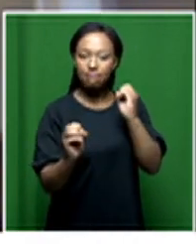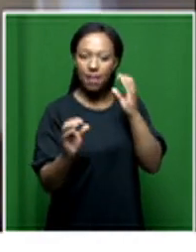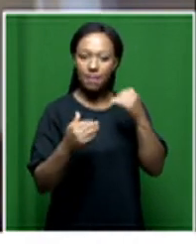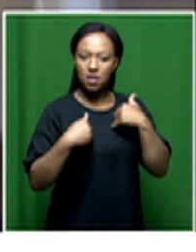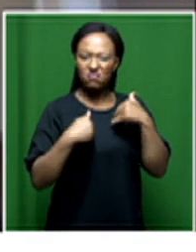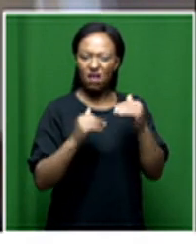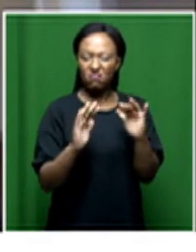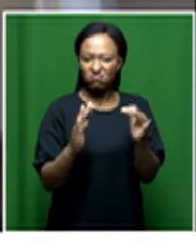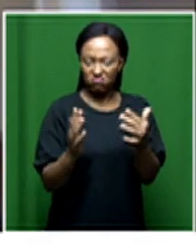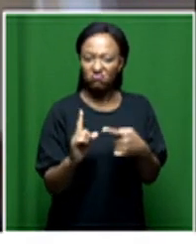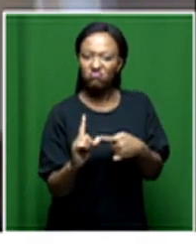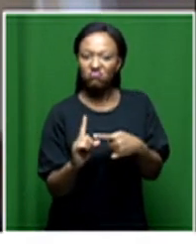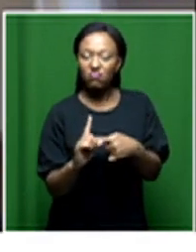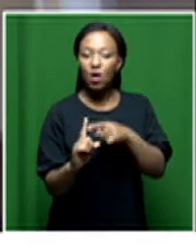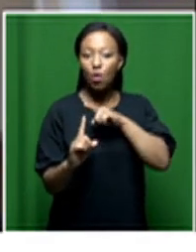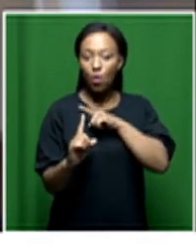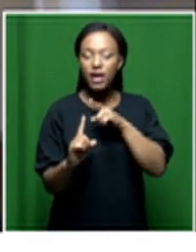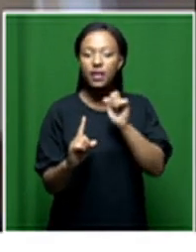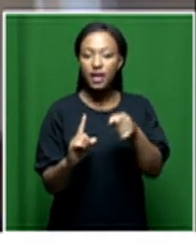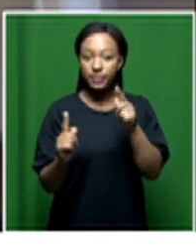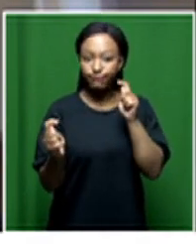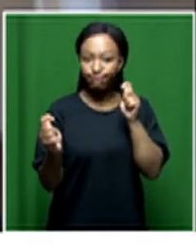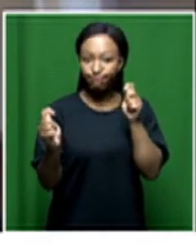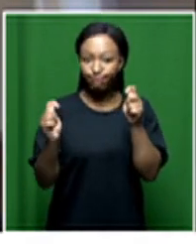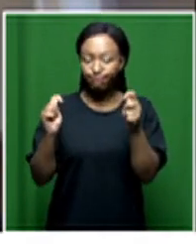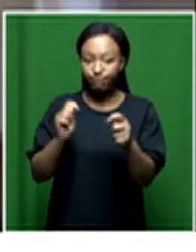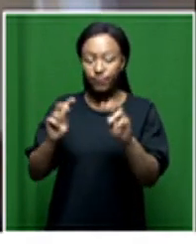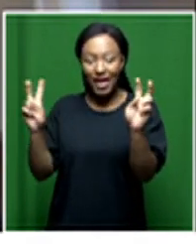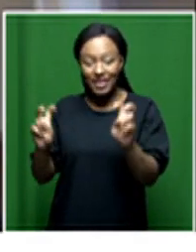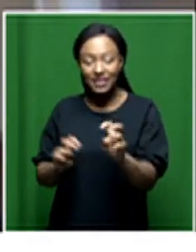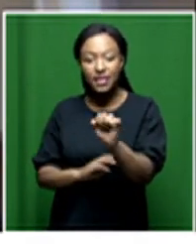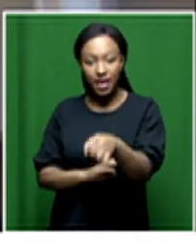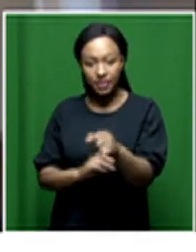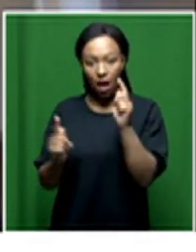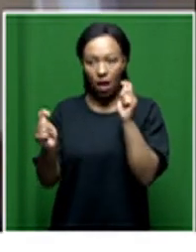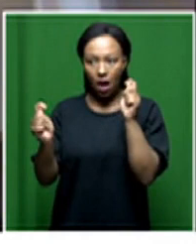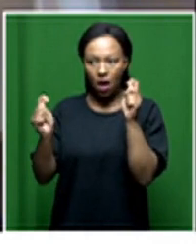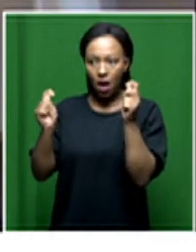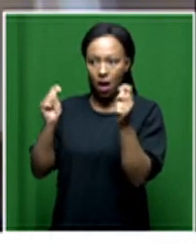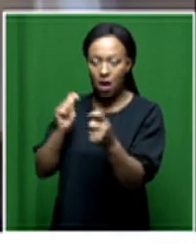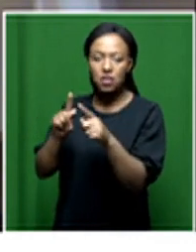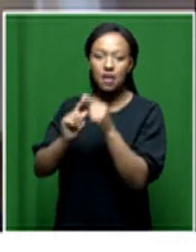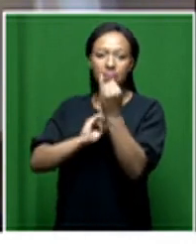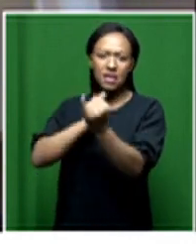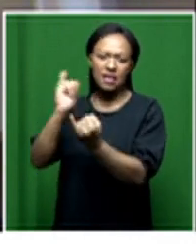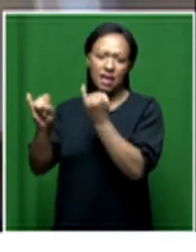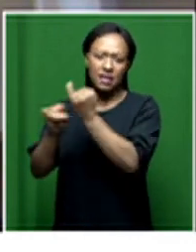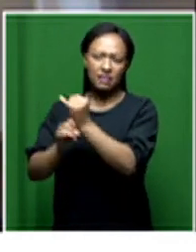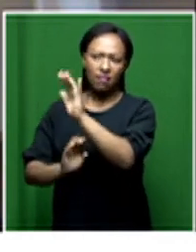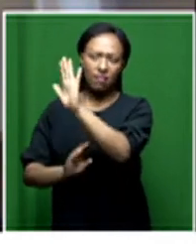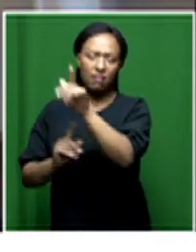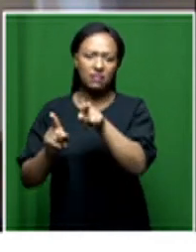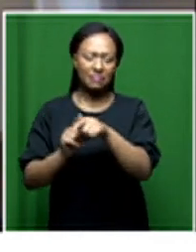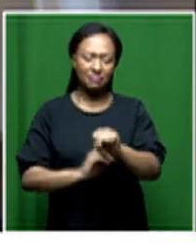very cognizant of this changing energy supply scenario globally. The challenge,